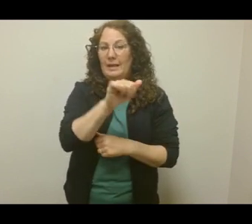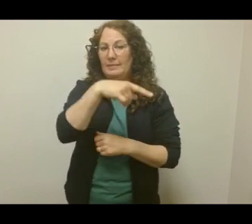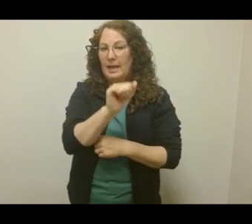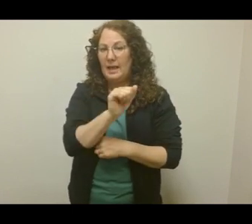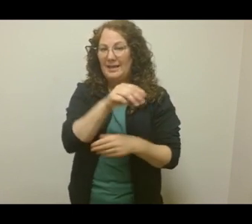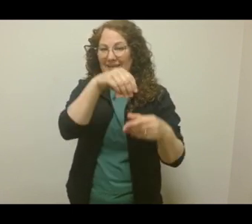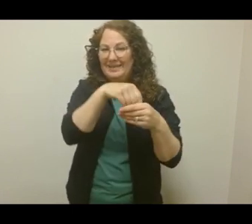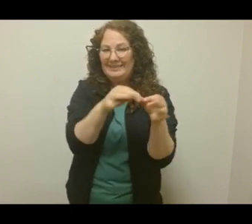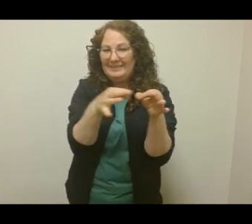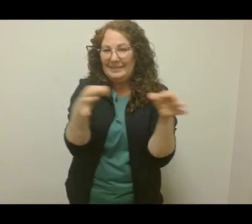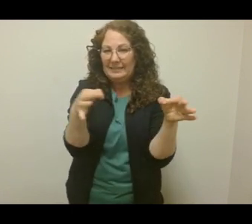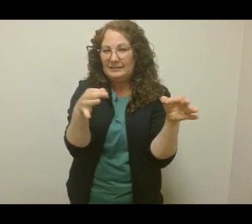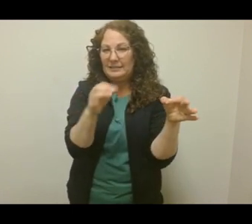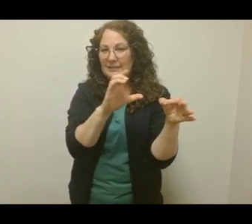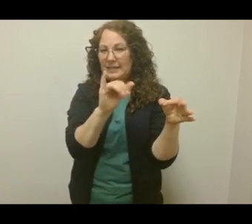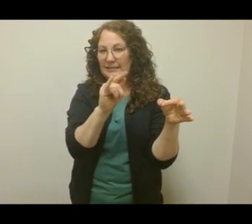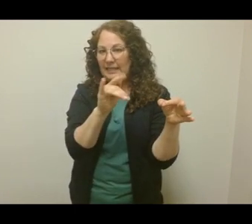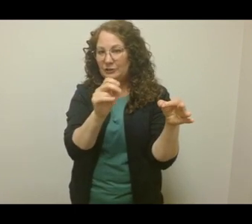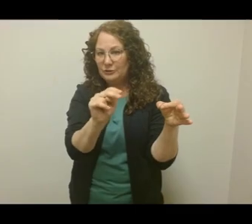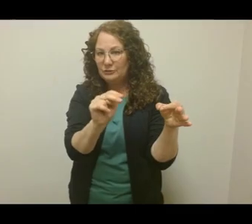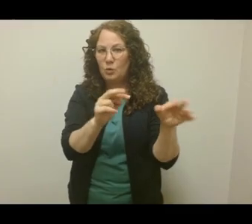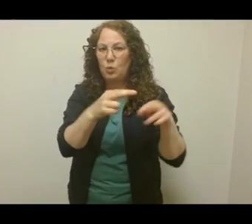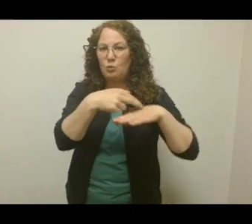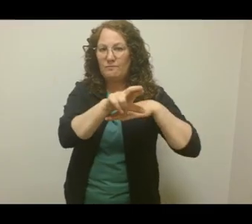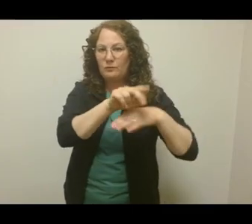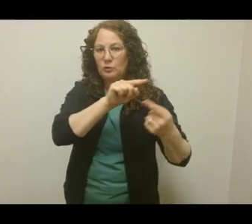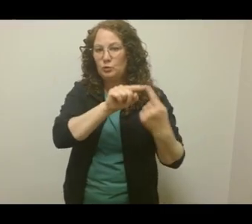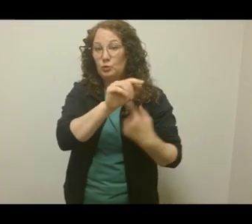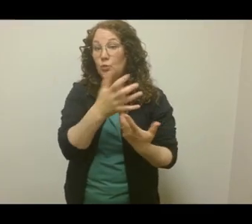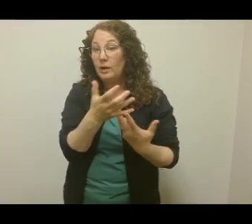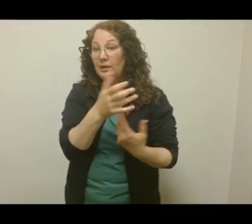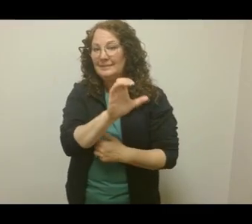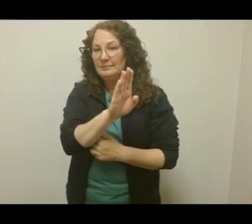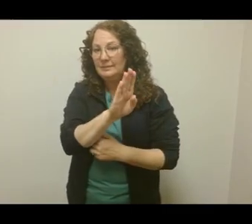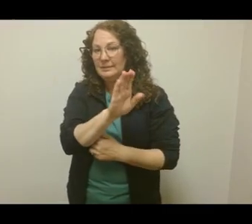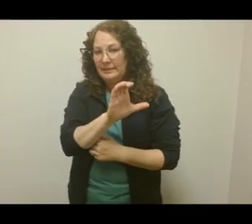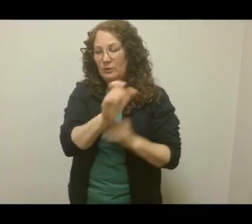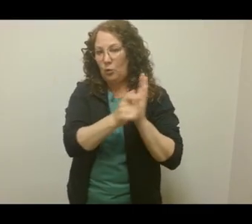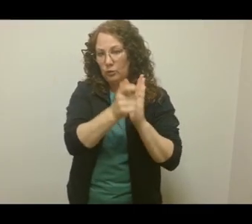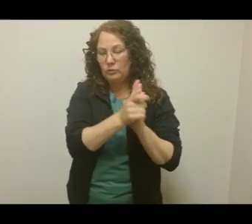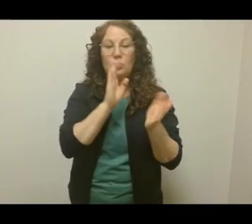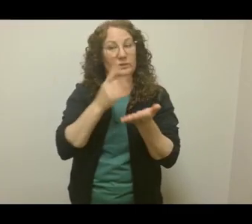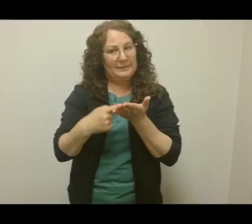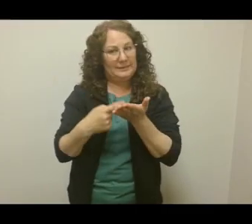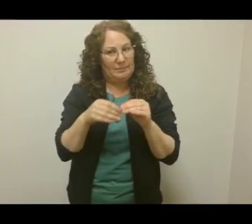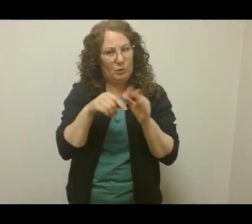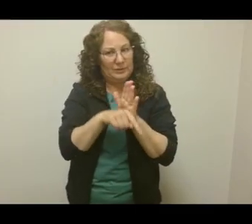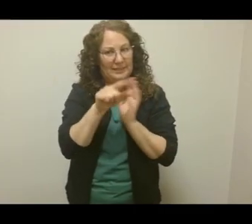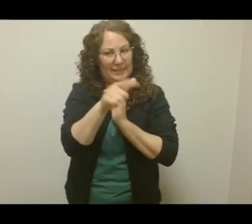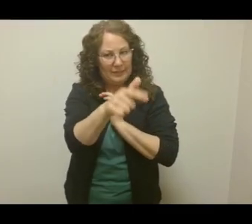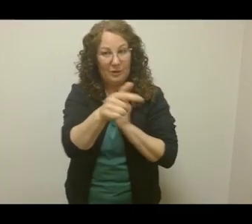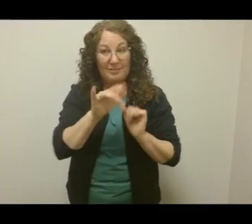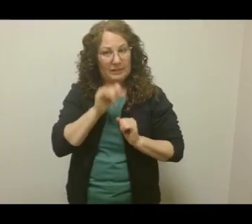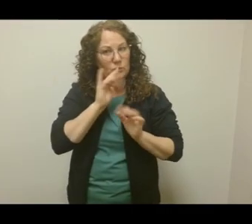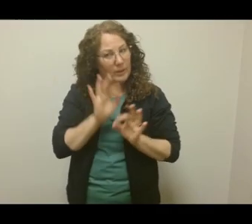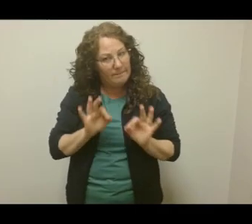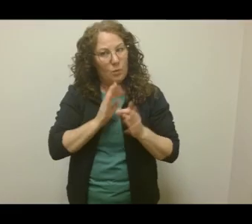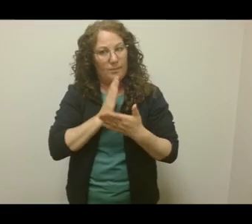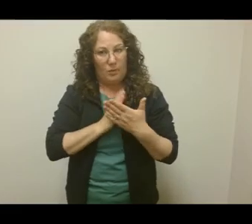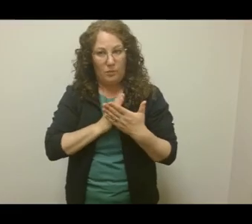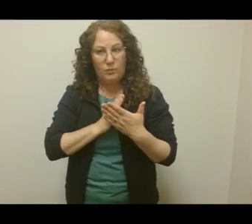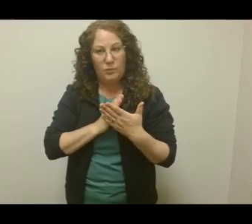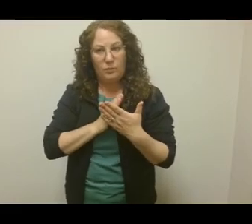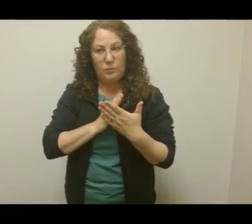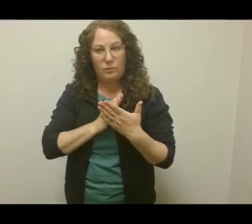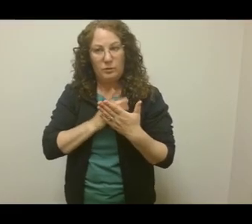a reference to the CBC News article. As we'll talk about a little bit later in more detail, this is an essential part